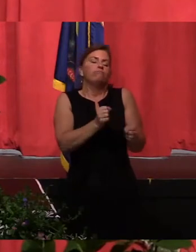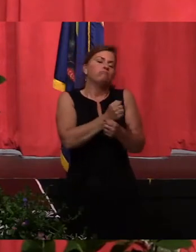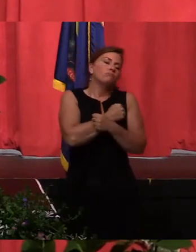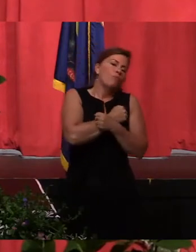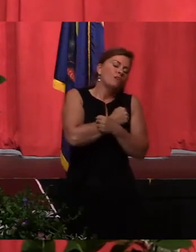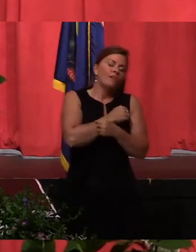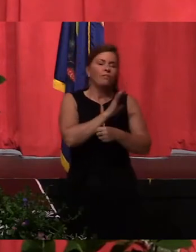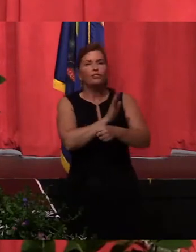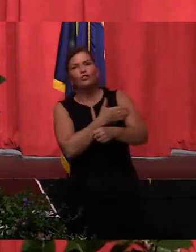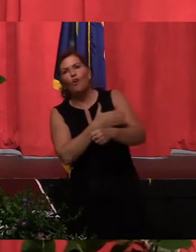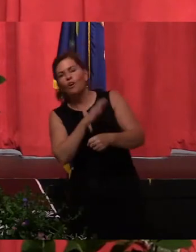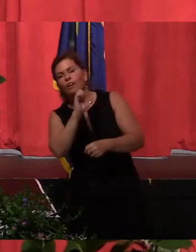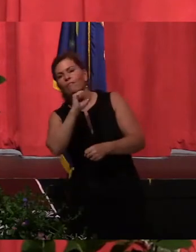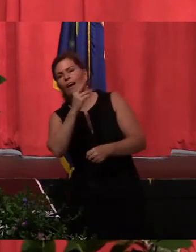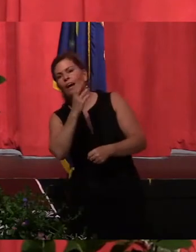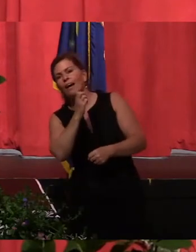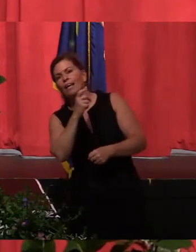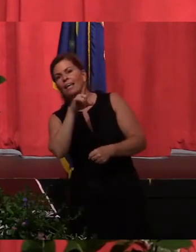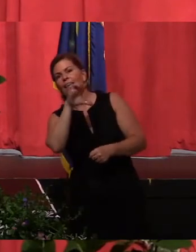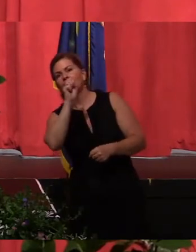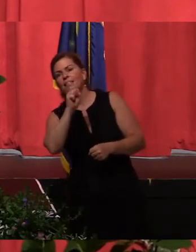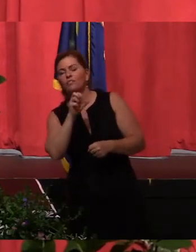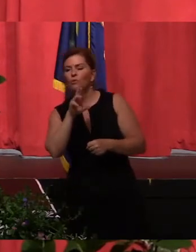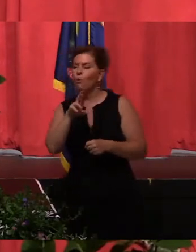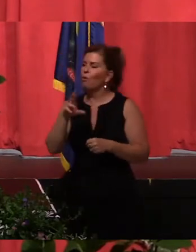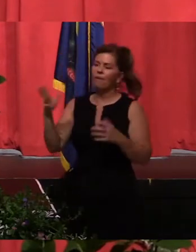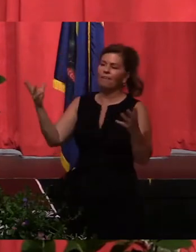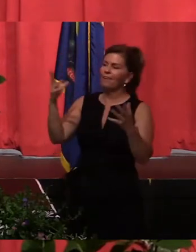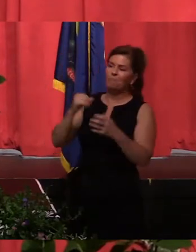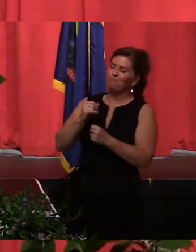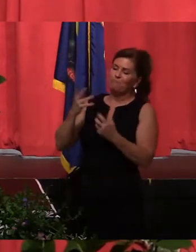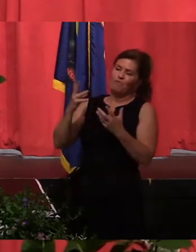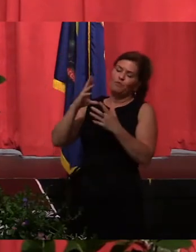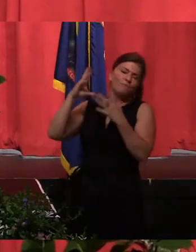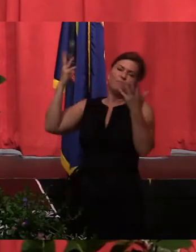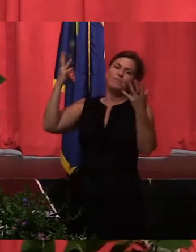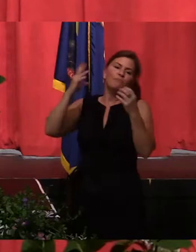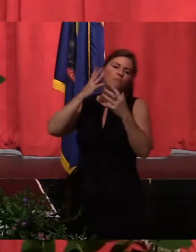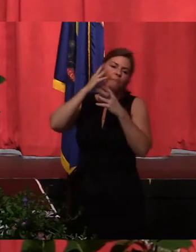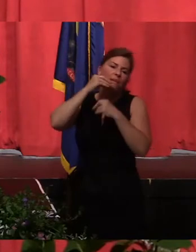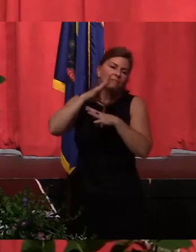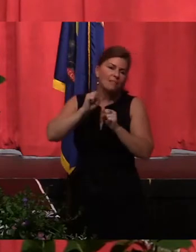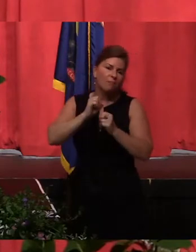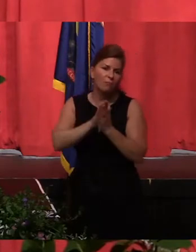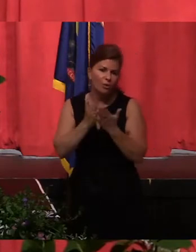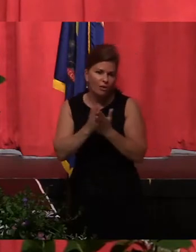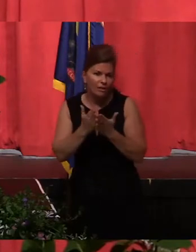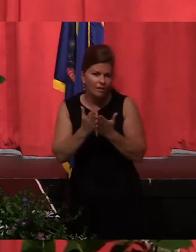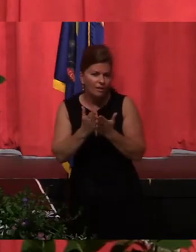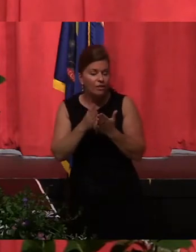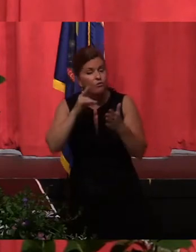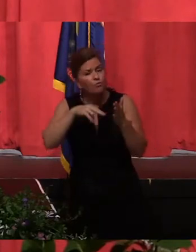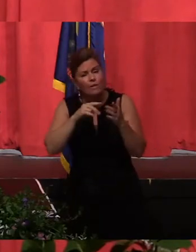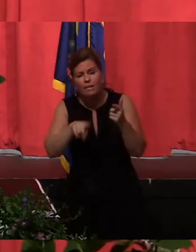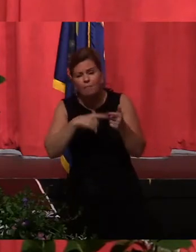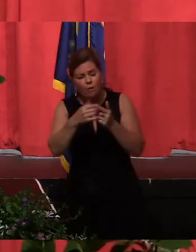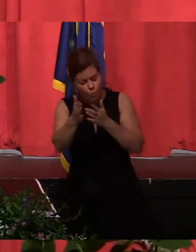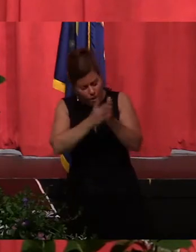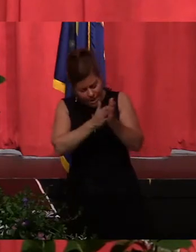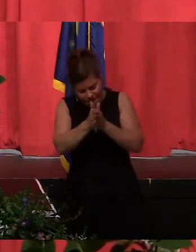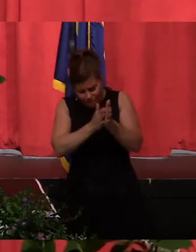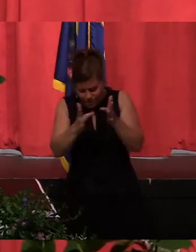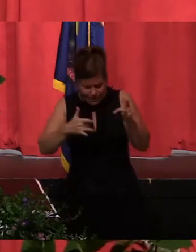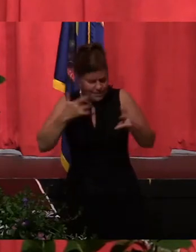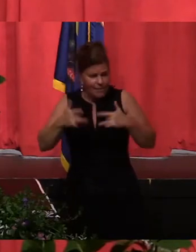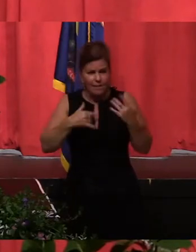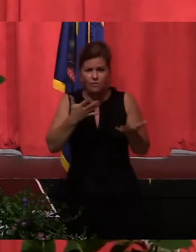of Achilles, or On Earth We're Briefly Gorgeous. Read about anything that jazzes you, about what makes your heart